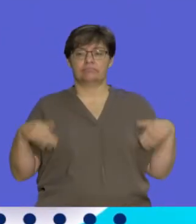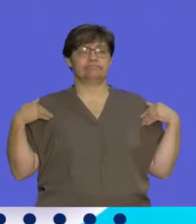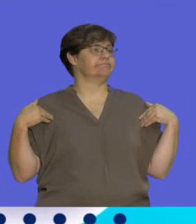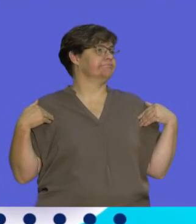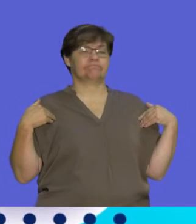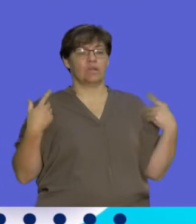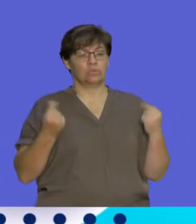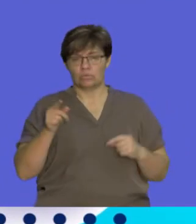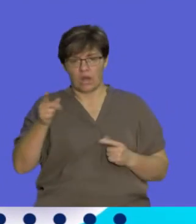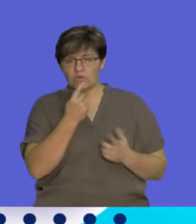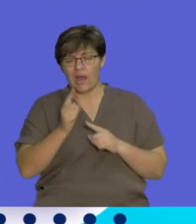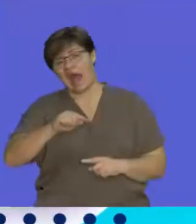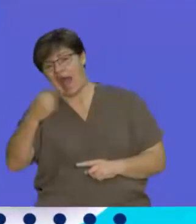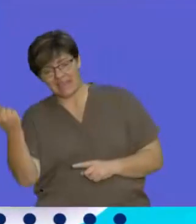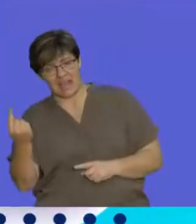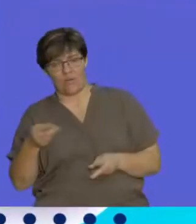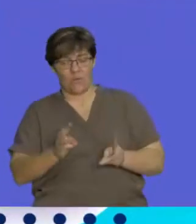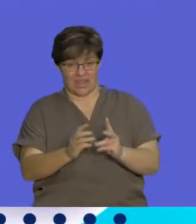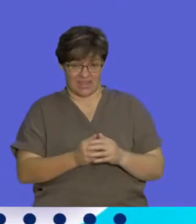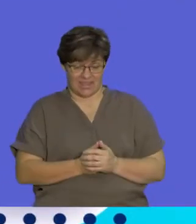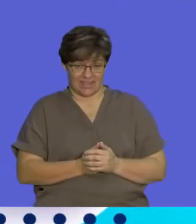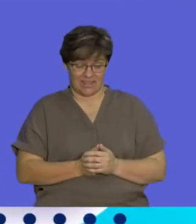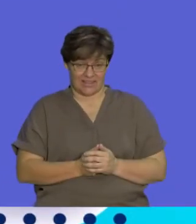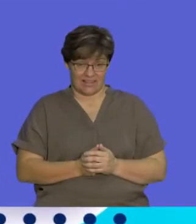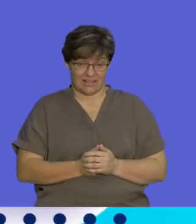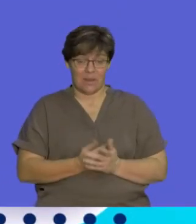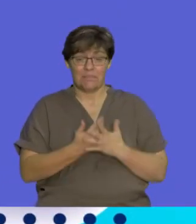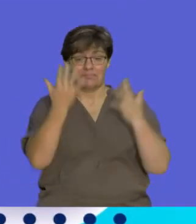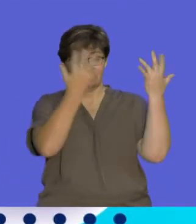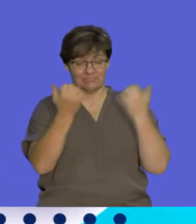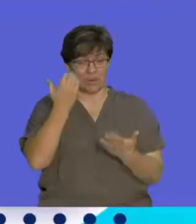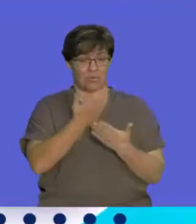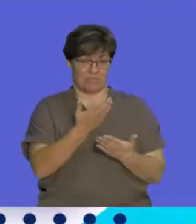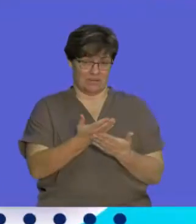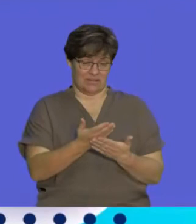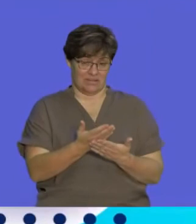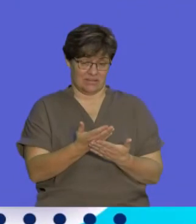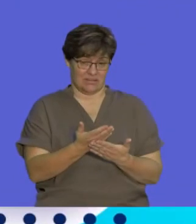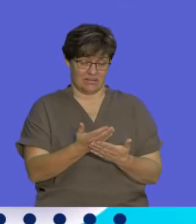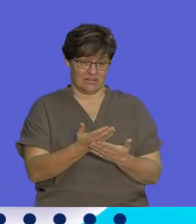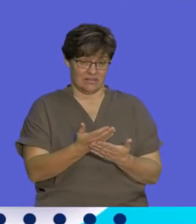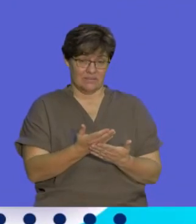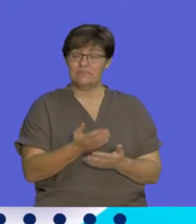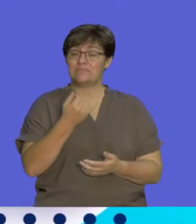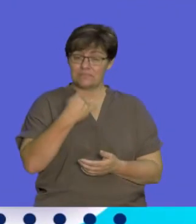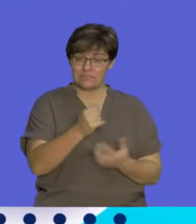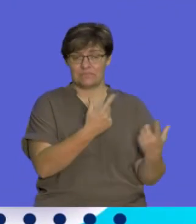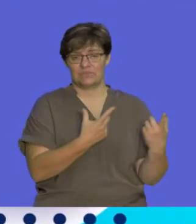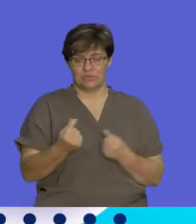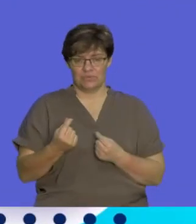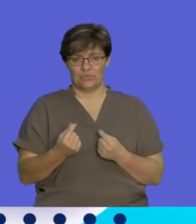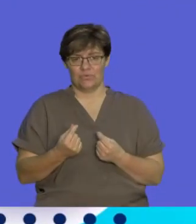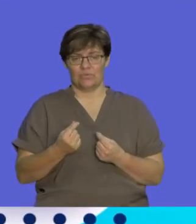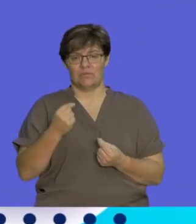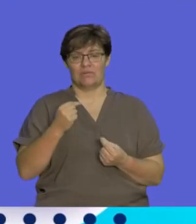the direct method. But remember, when we calculate the probabilities, we've still got to do the or sum to get